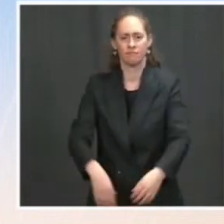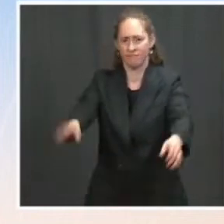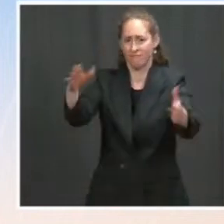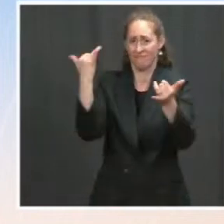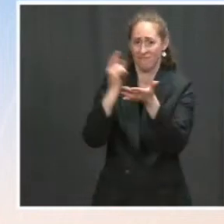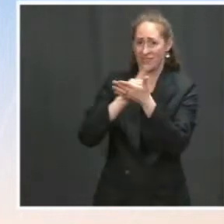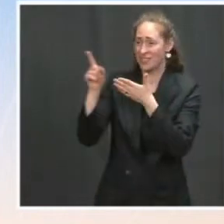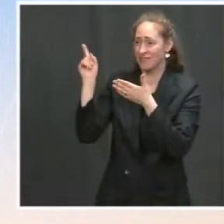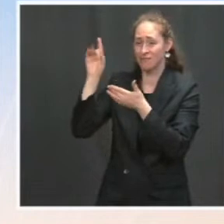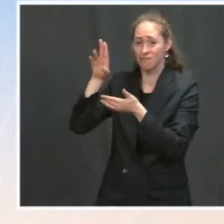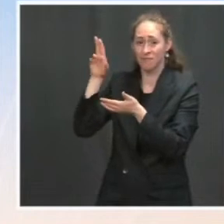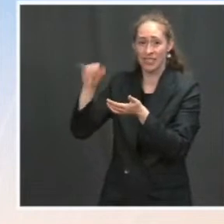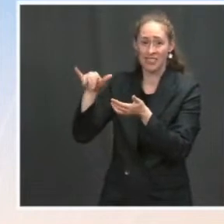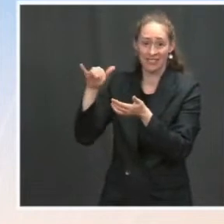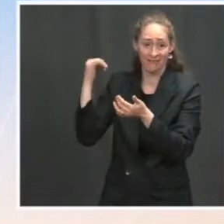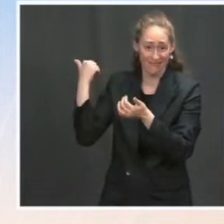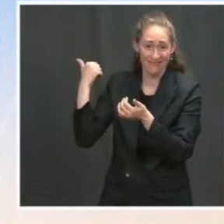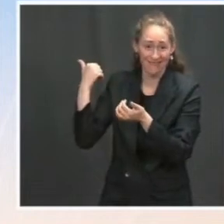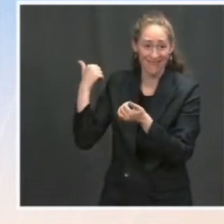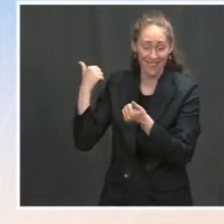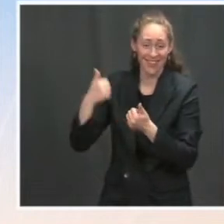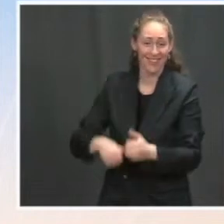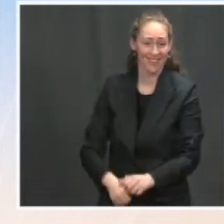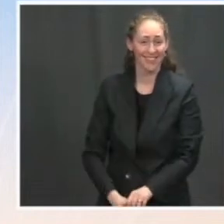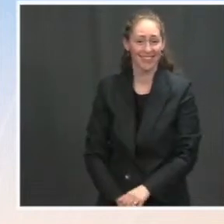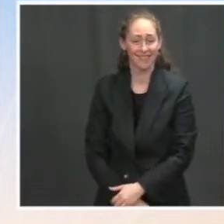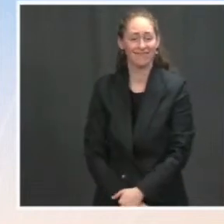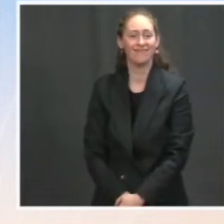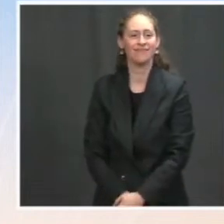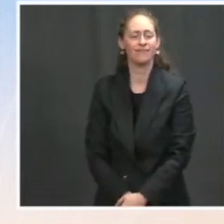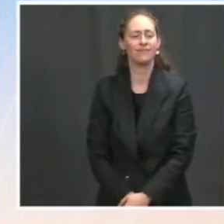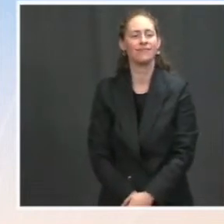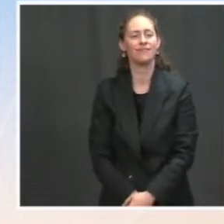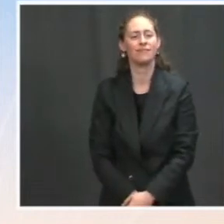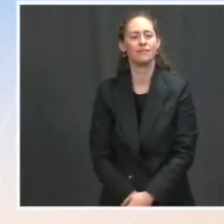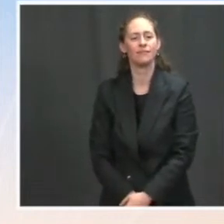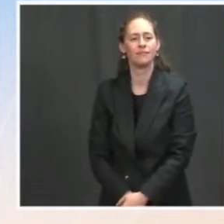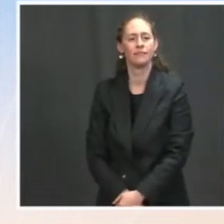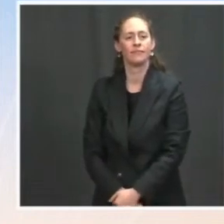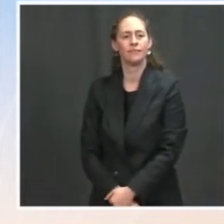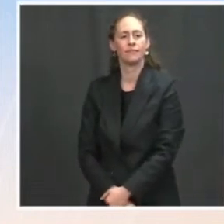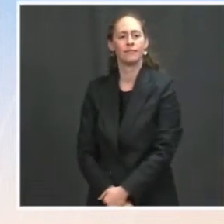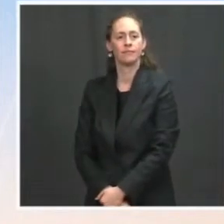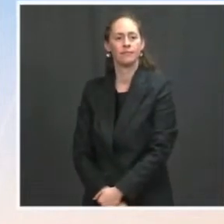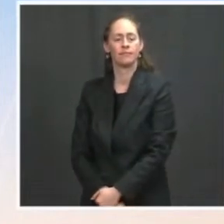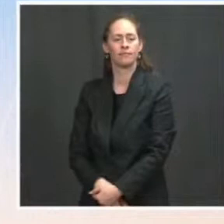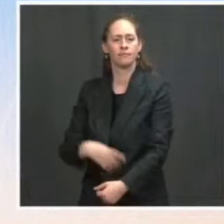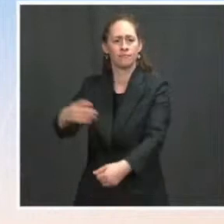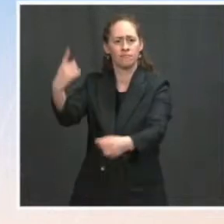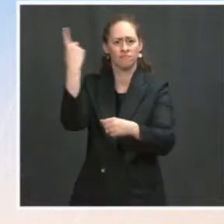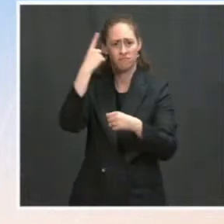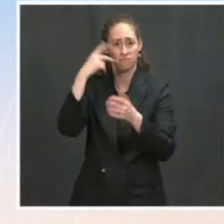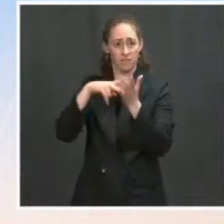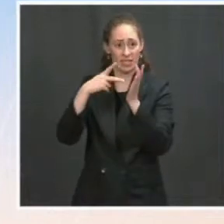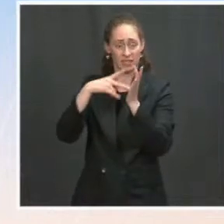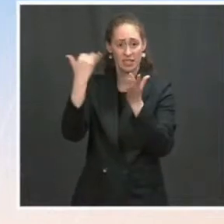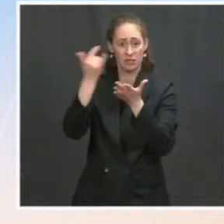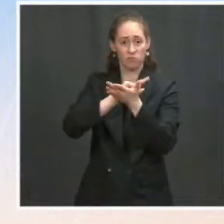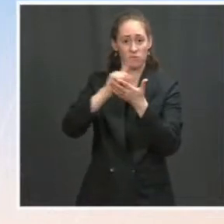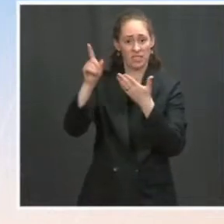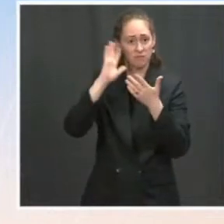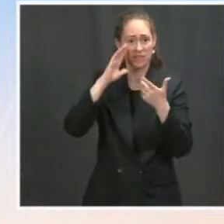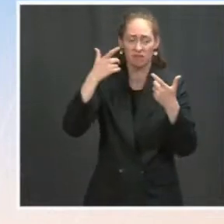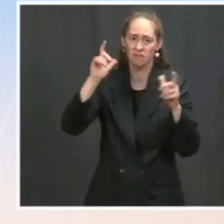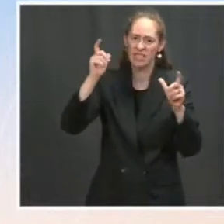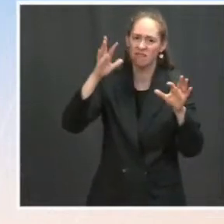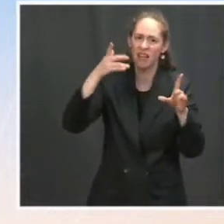say, for how things are going to proceed on the jobs plan, the families plan? Is the White House sort of, setting any kind of deadline? You've